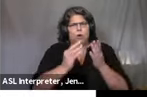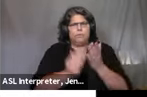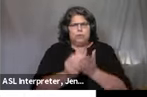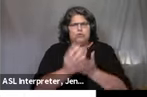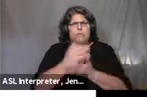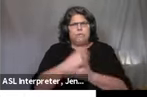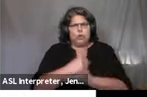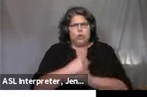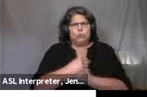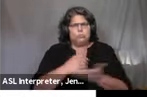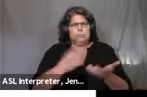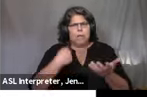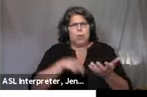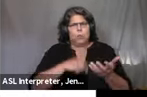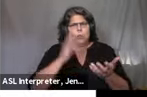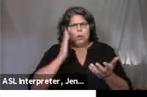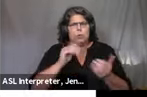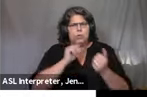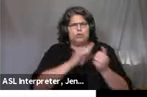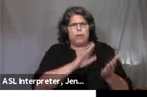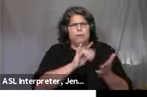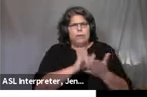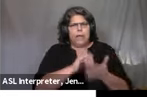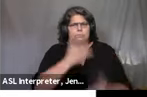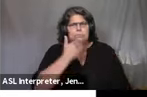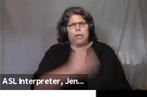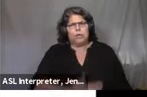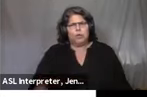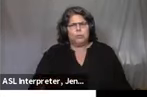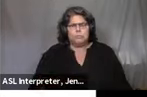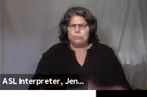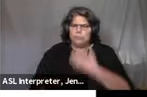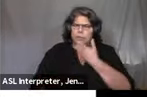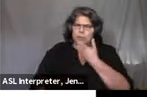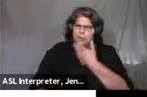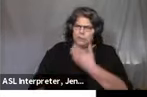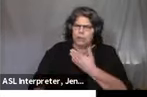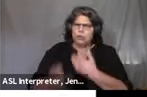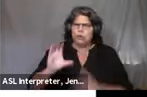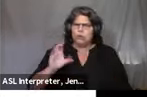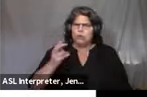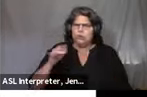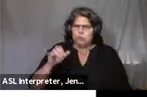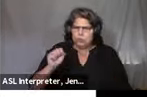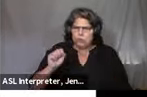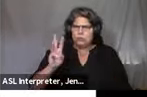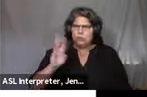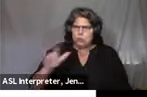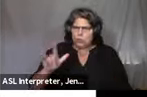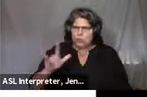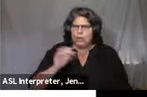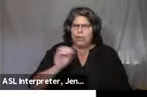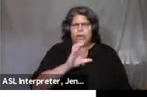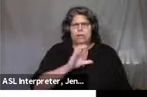it. Thank you. Thank you, Chris and Will, and thank you, Cynthia, for your